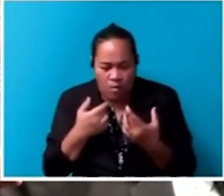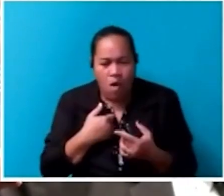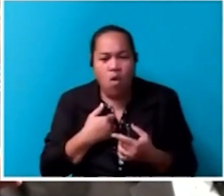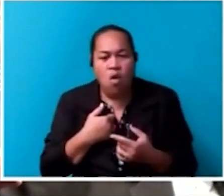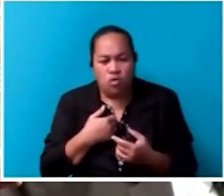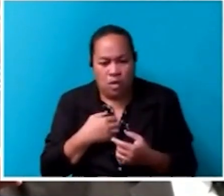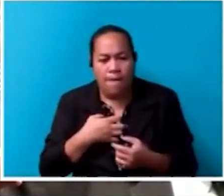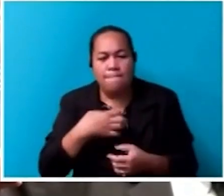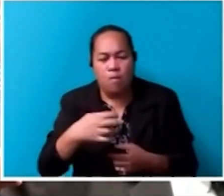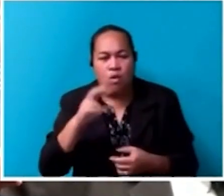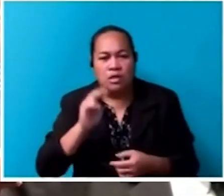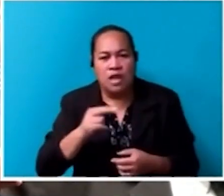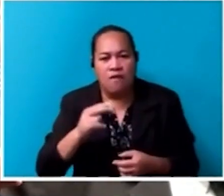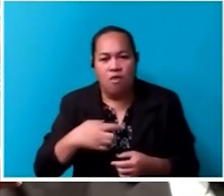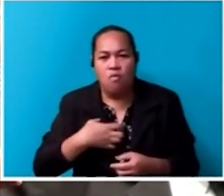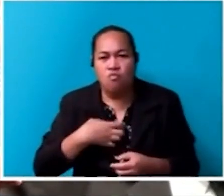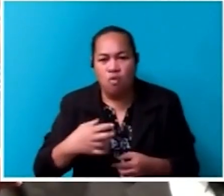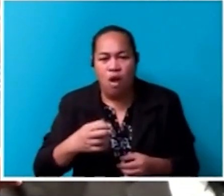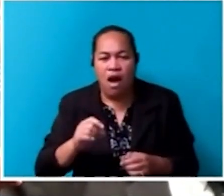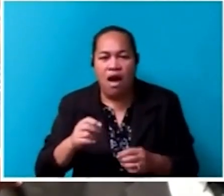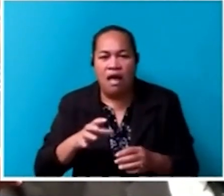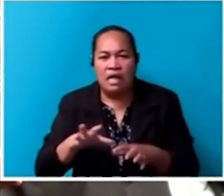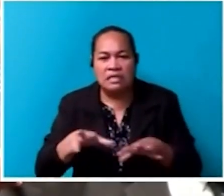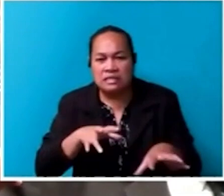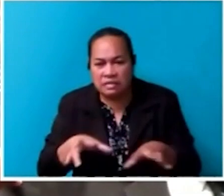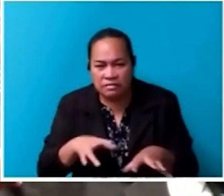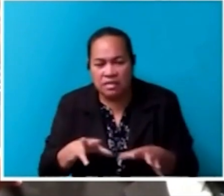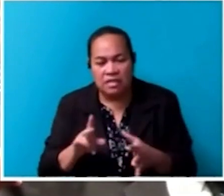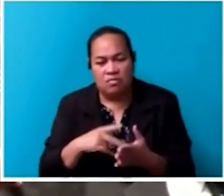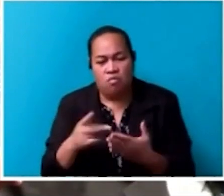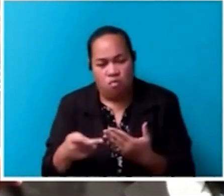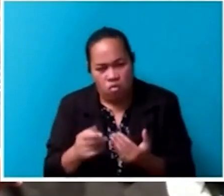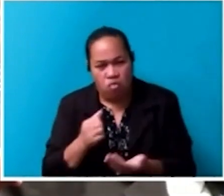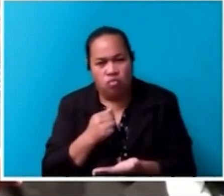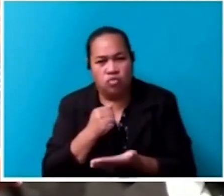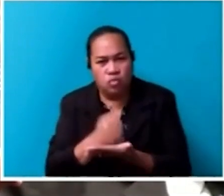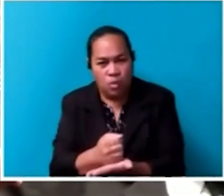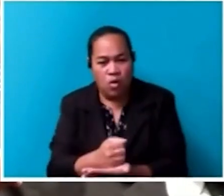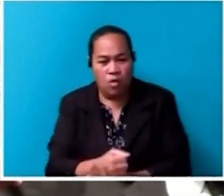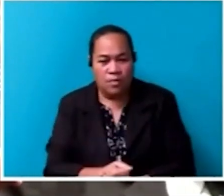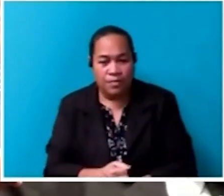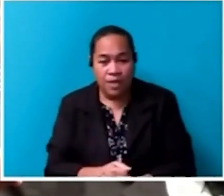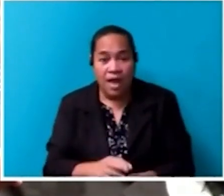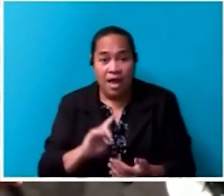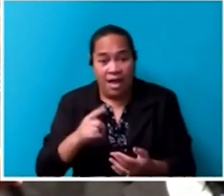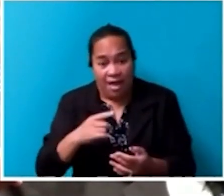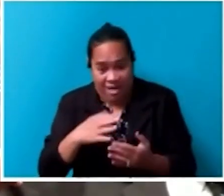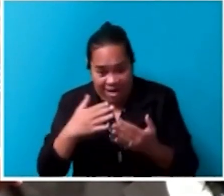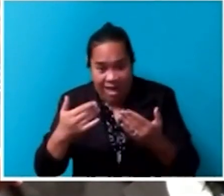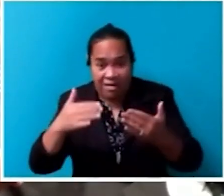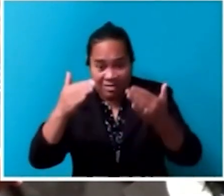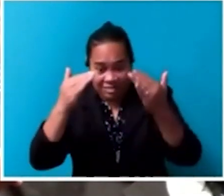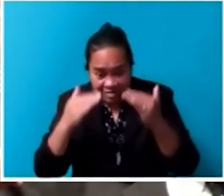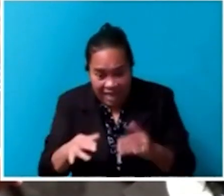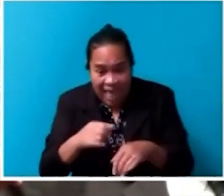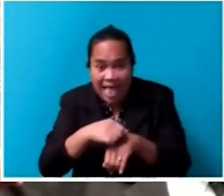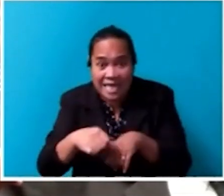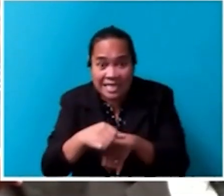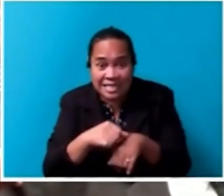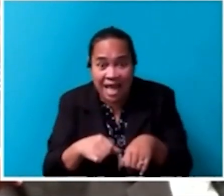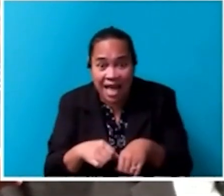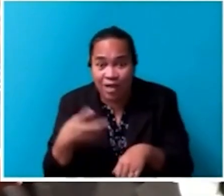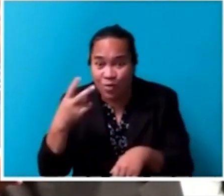for intervention and systematic support. Easter on the Path, building